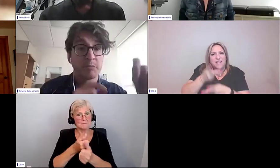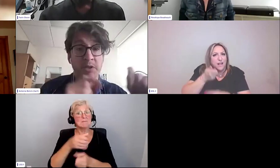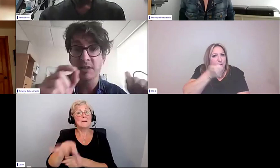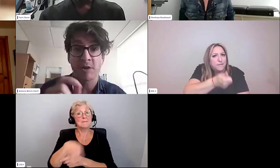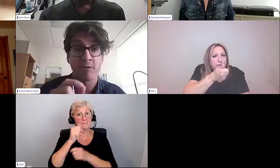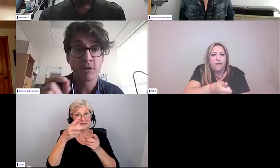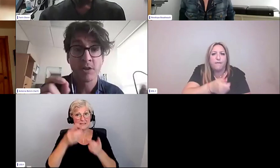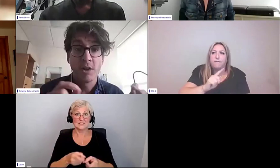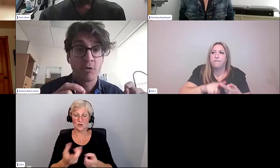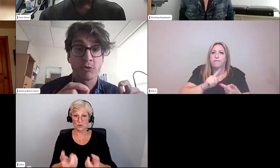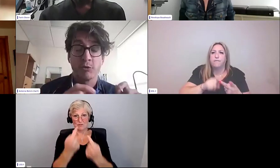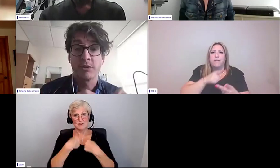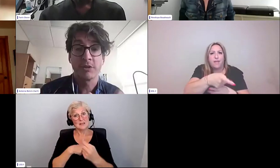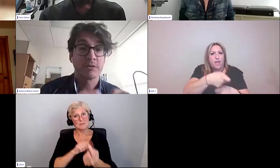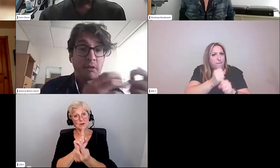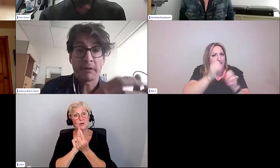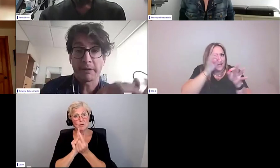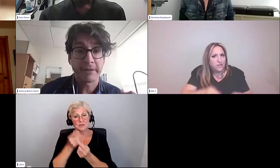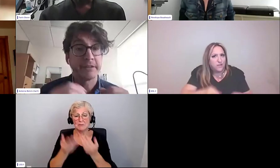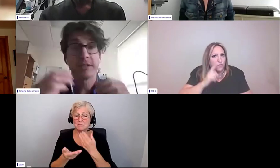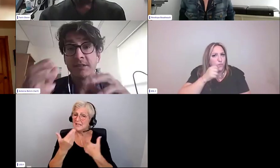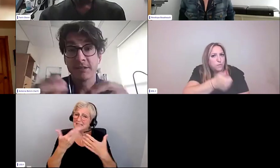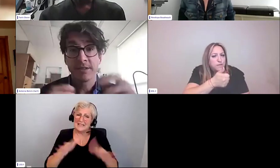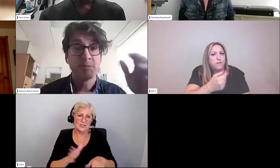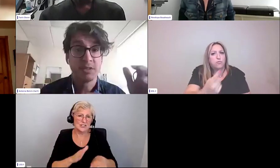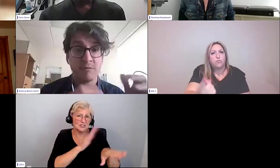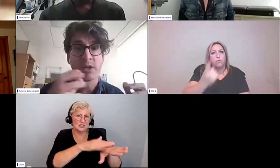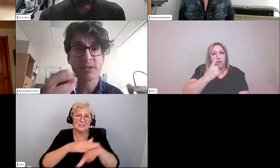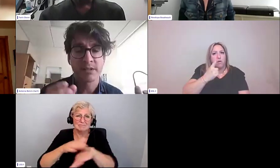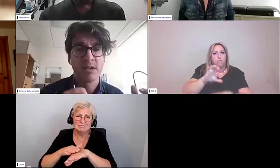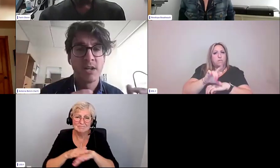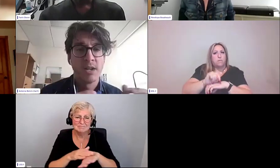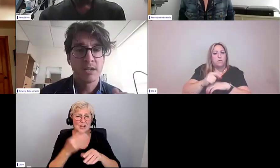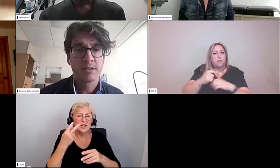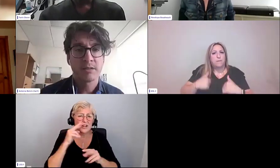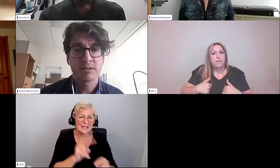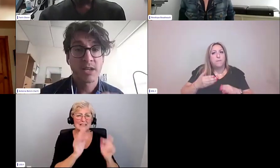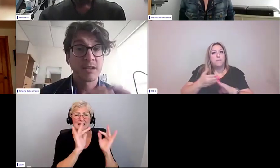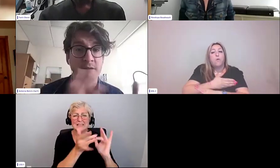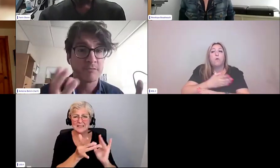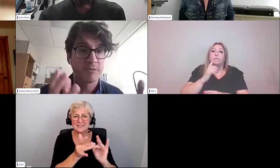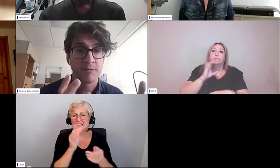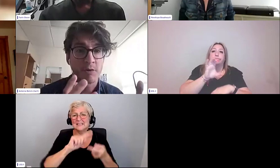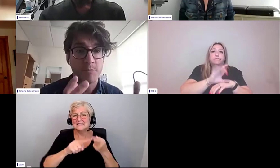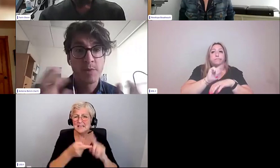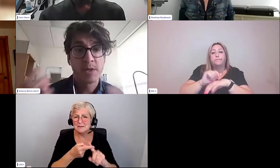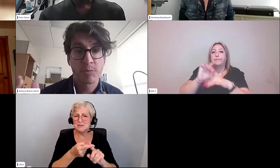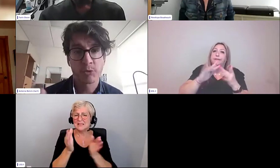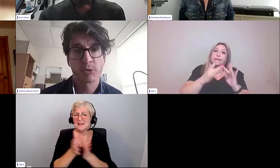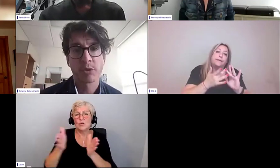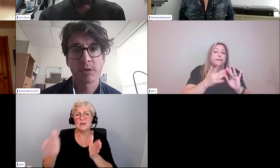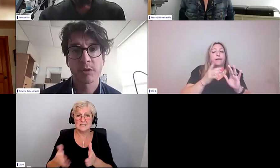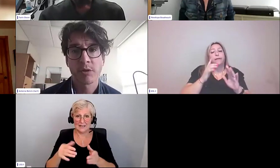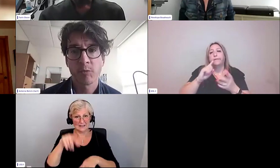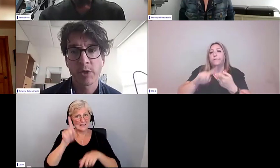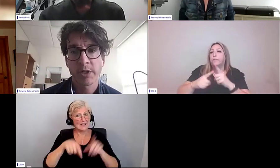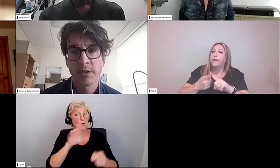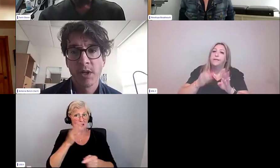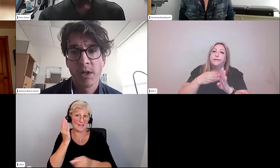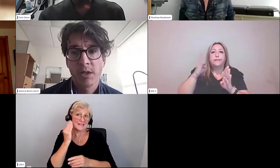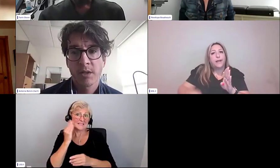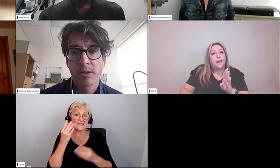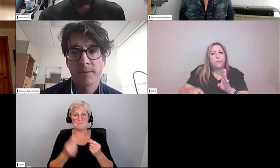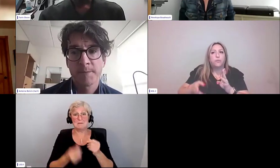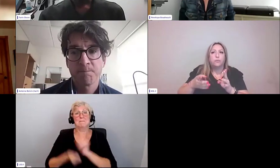them. They're making the decisions to come and consult me after perhaps having consulted internet, friends, neighbors,